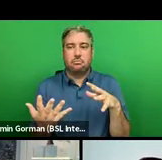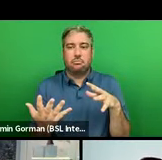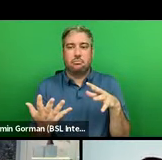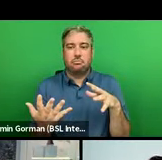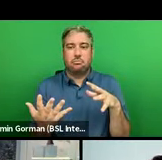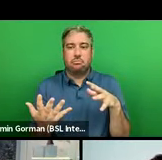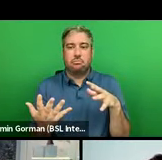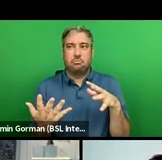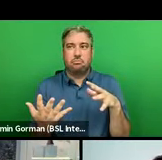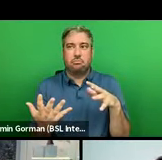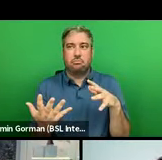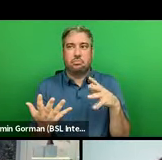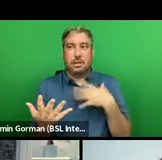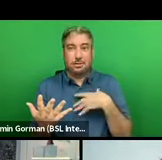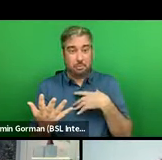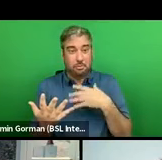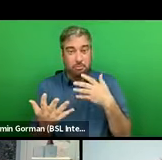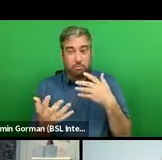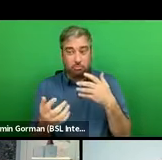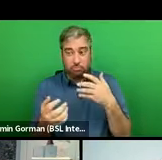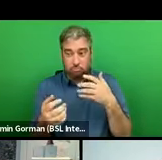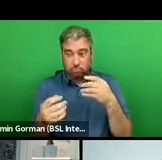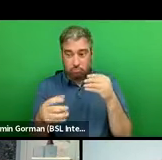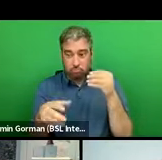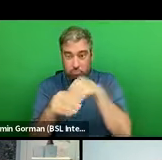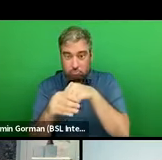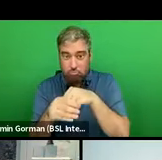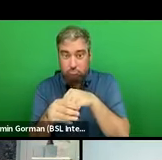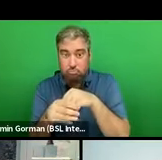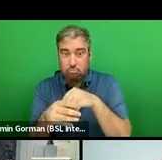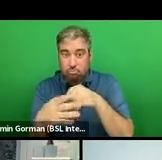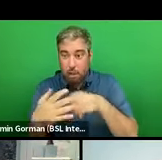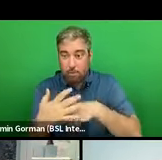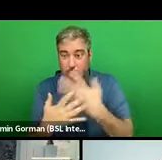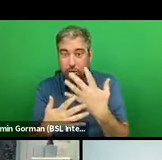emerging and developing economies. We still think